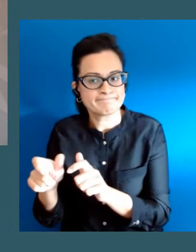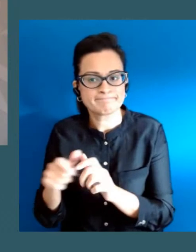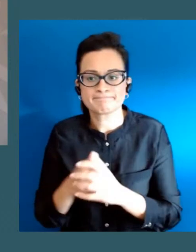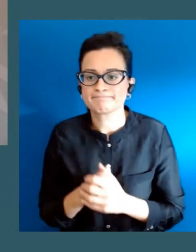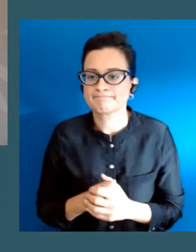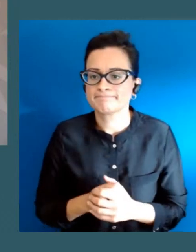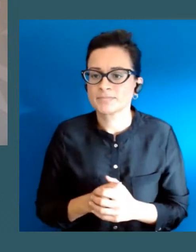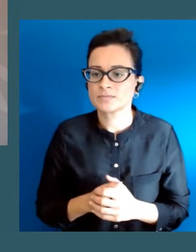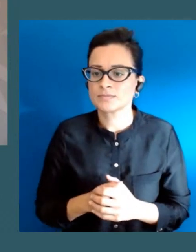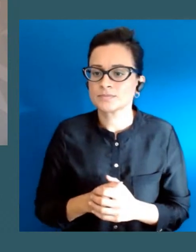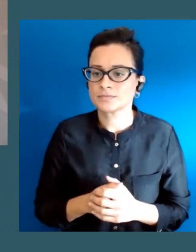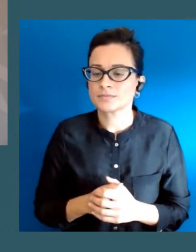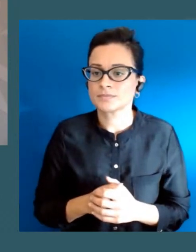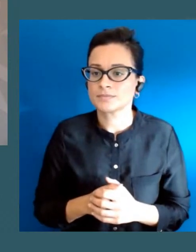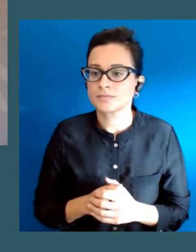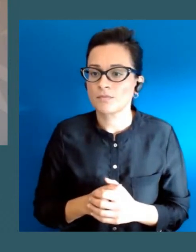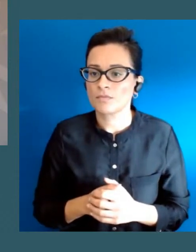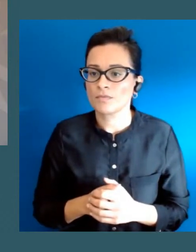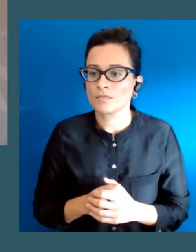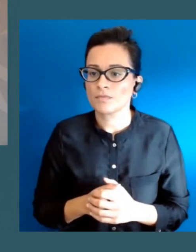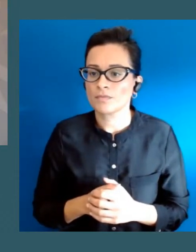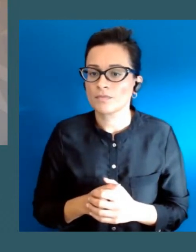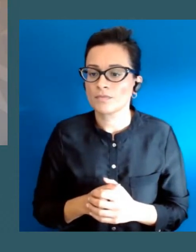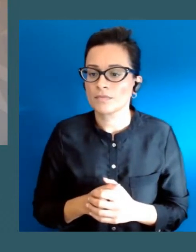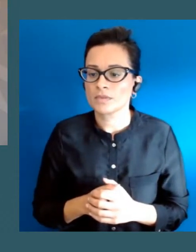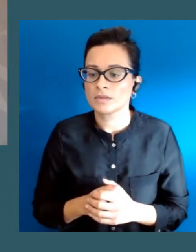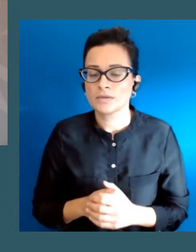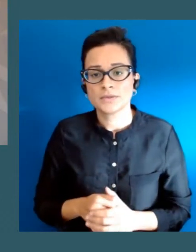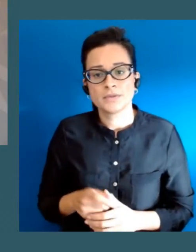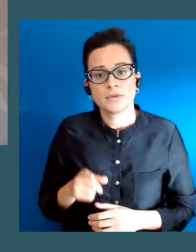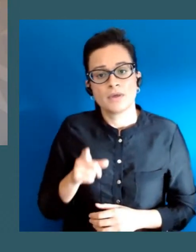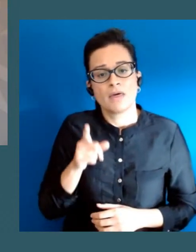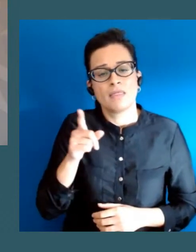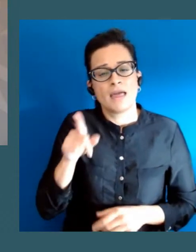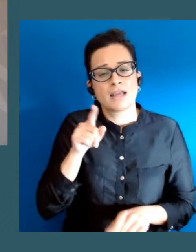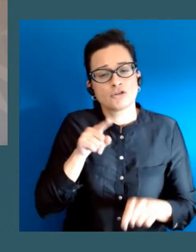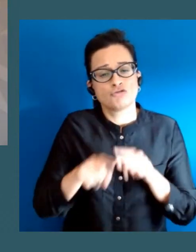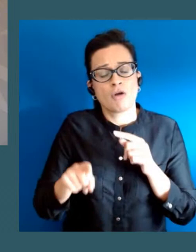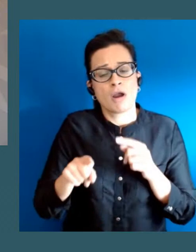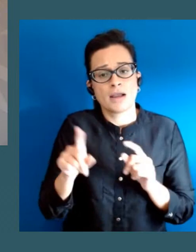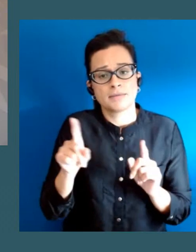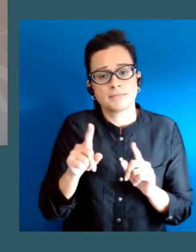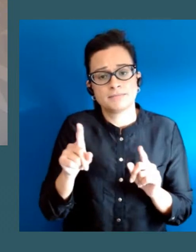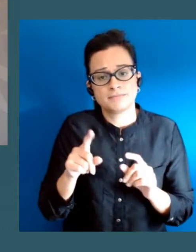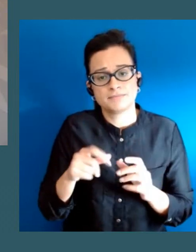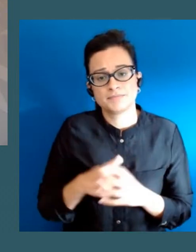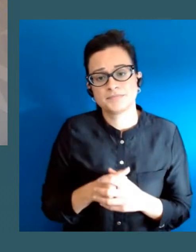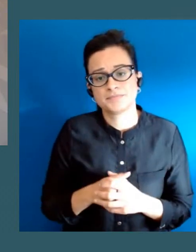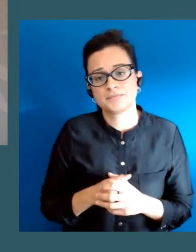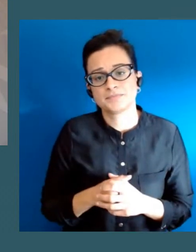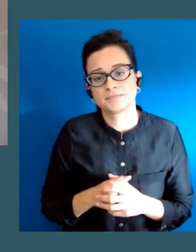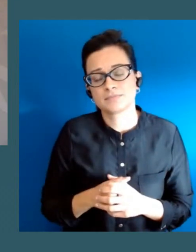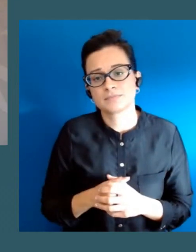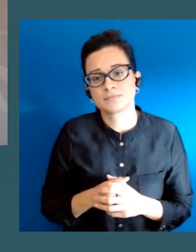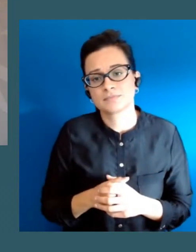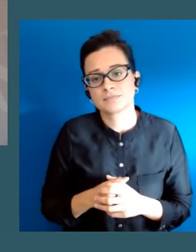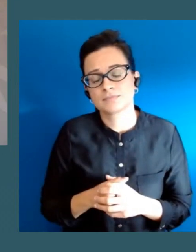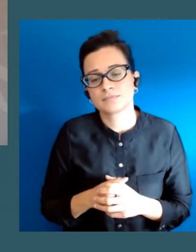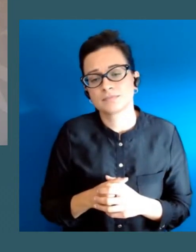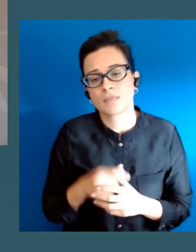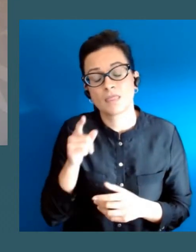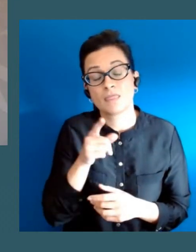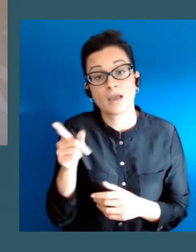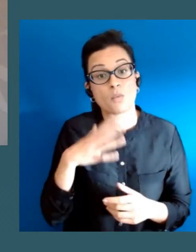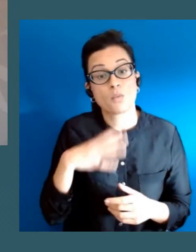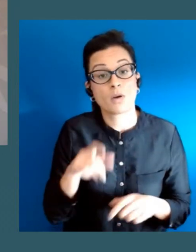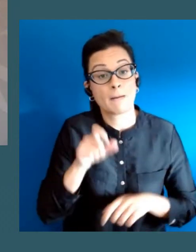reasons why they're trying to increase levels of breastfeeding, because we've got one of the